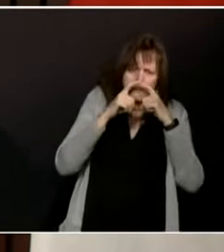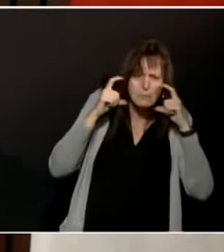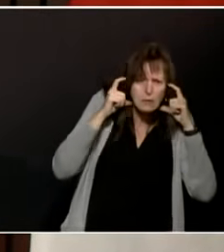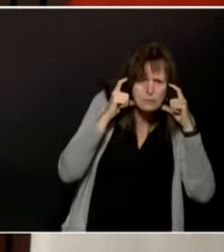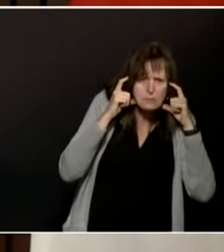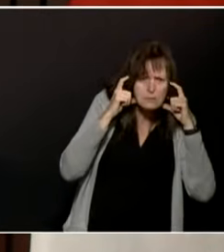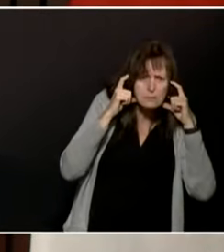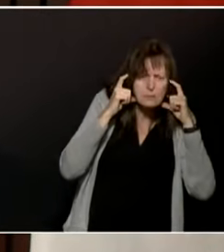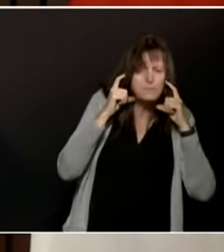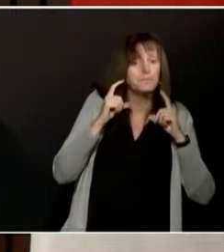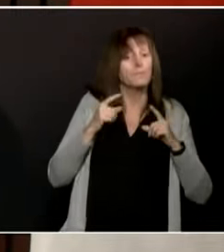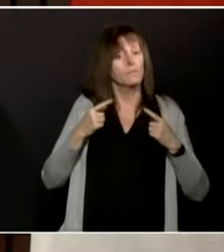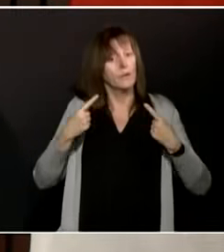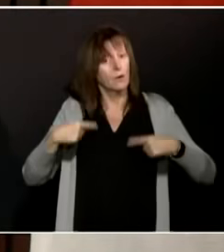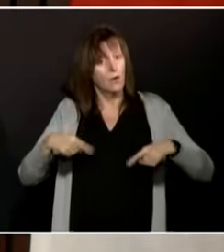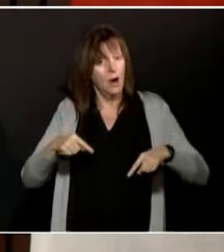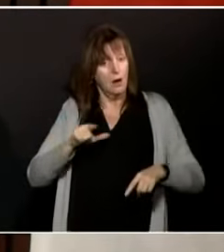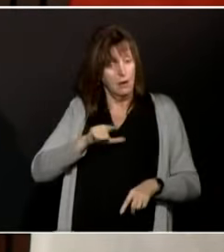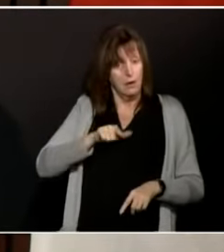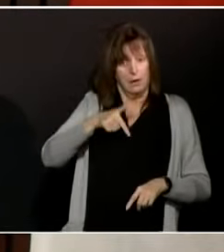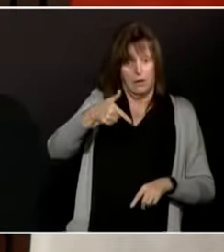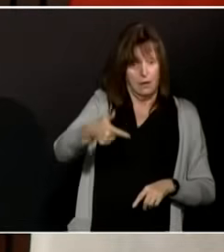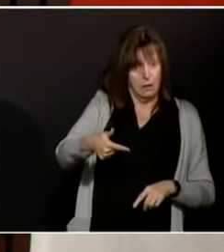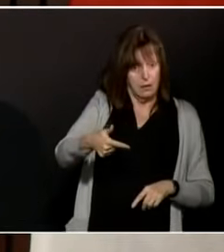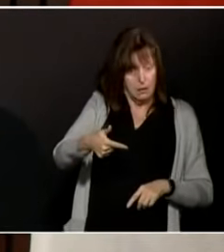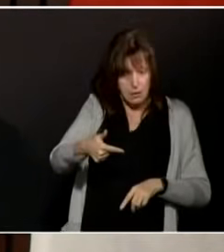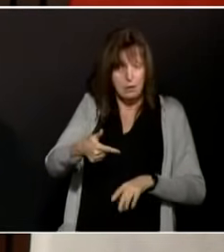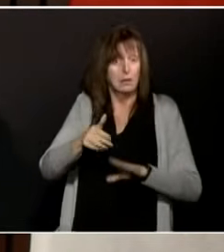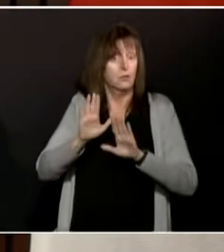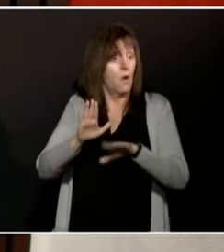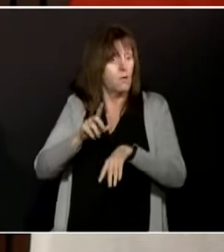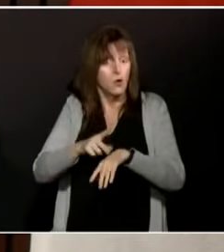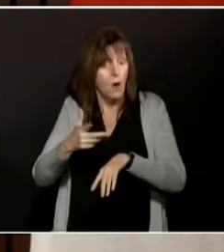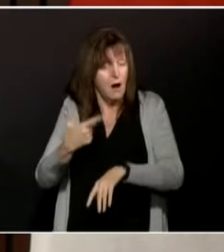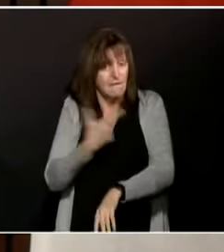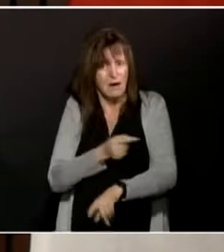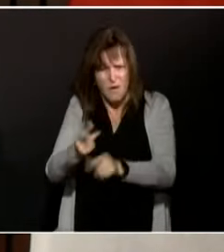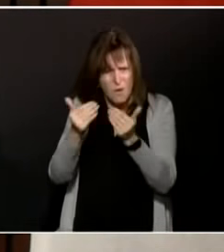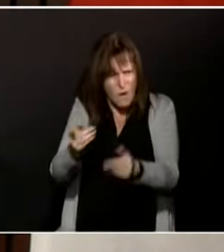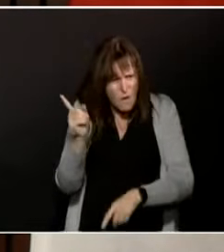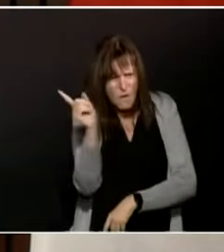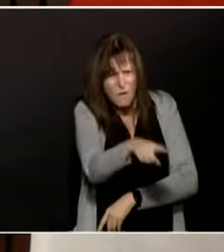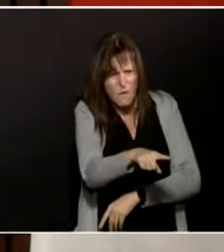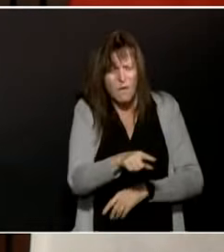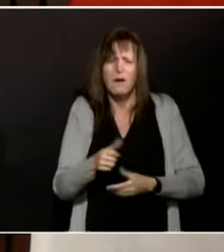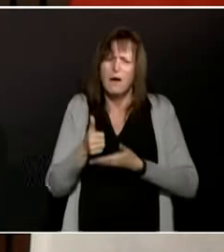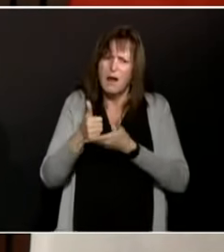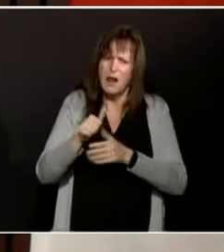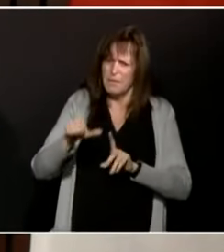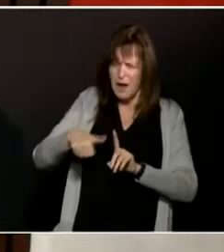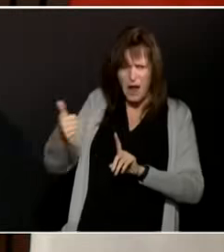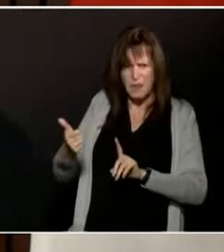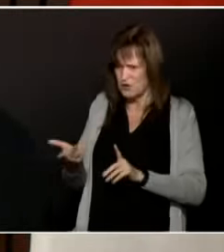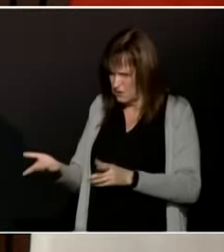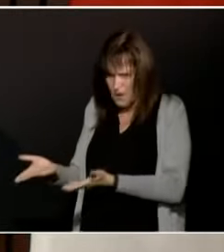turn. Help others get a vaccine when it's their turn. And wait for the vaccine when it's not your